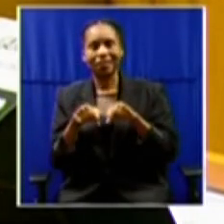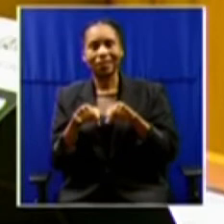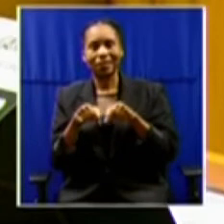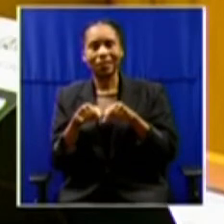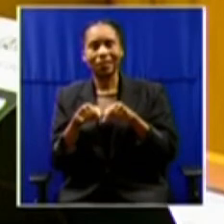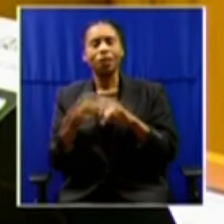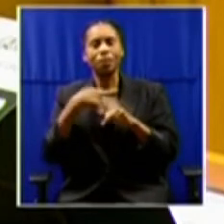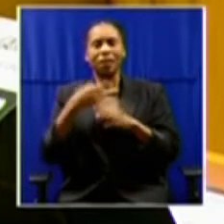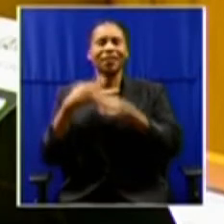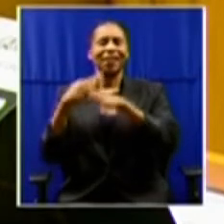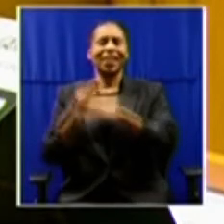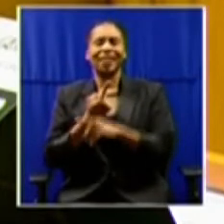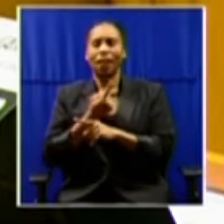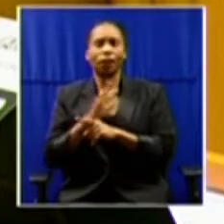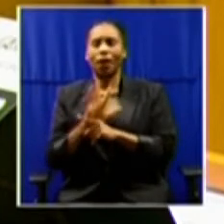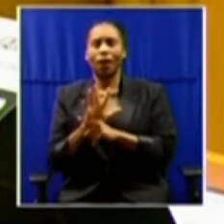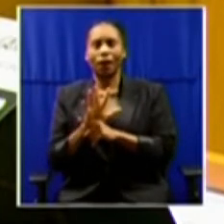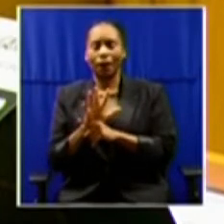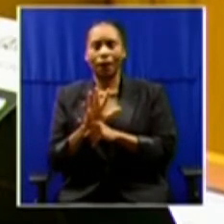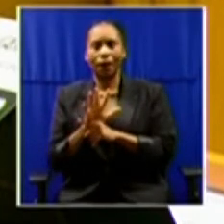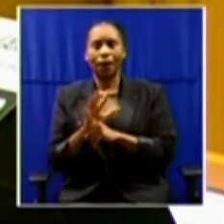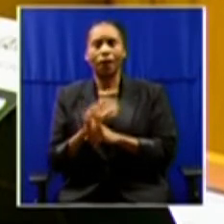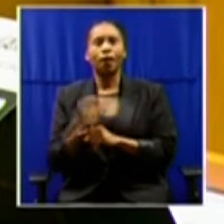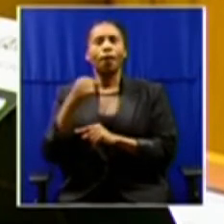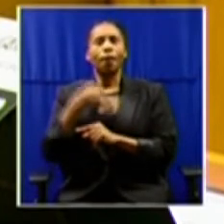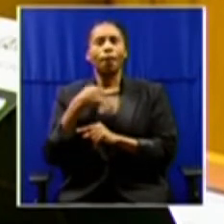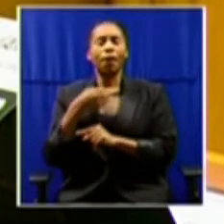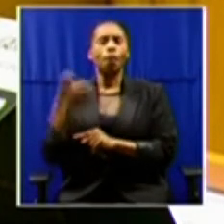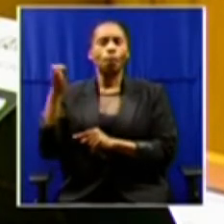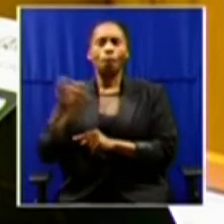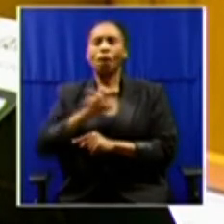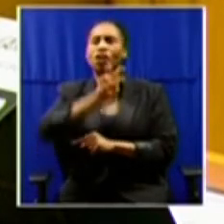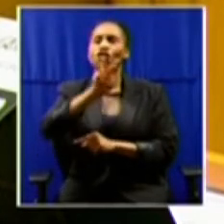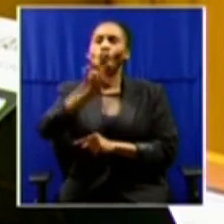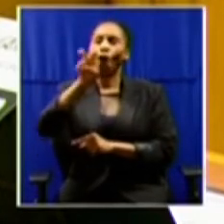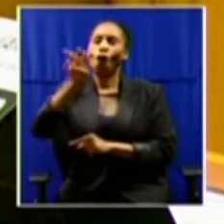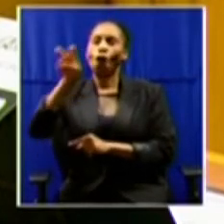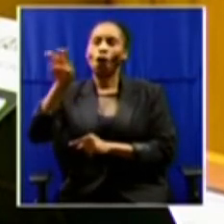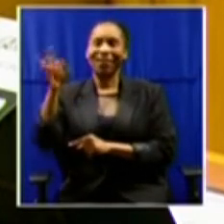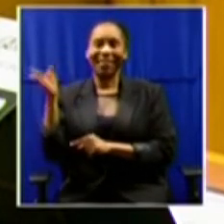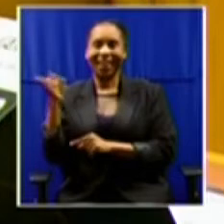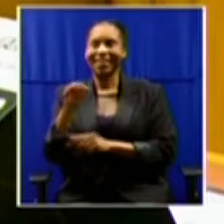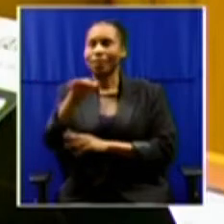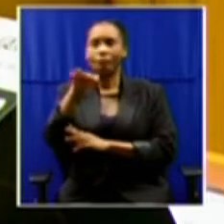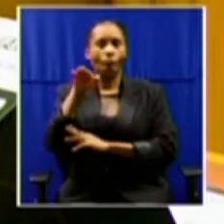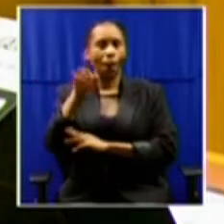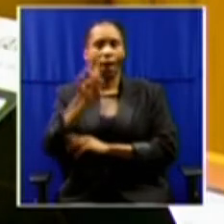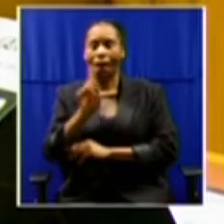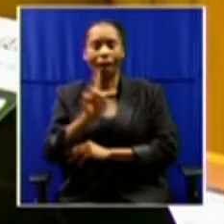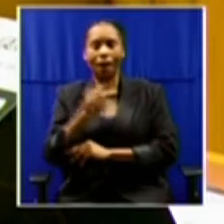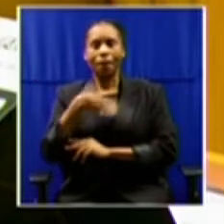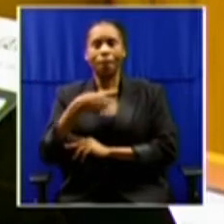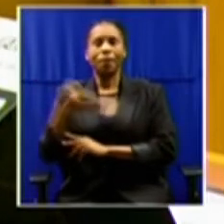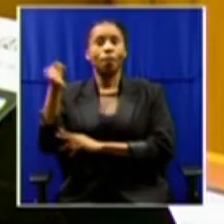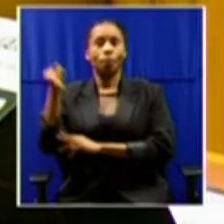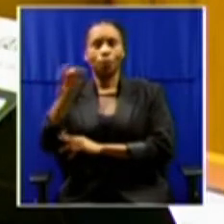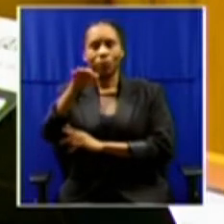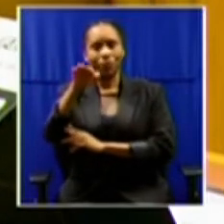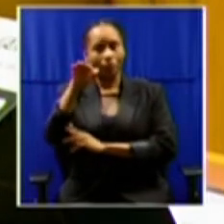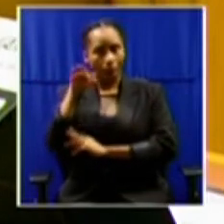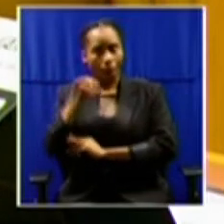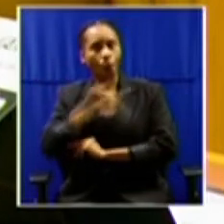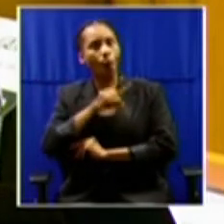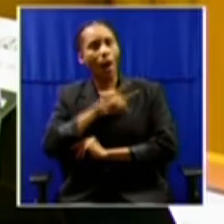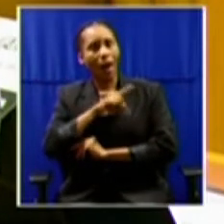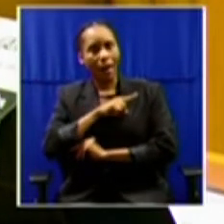defending myself, I did not go on a tour to Zimbabwe. I went to Zimbabwe